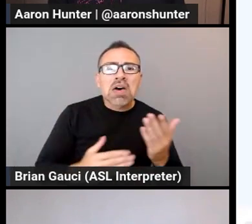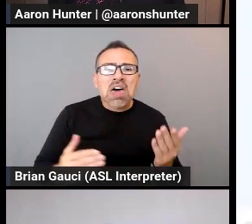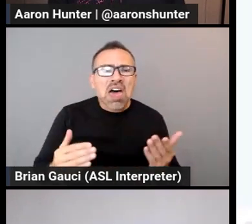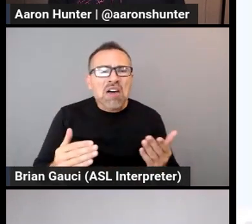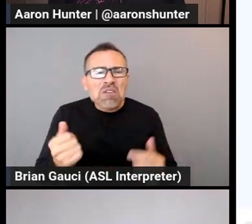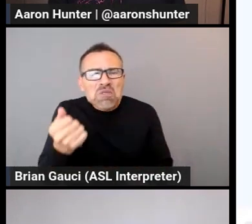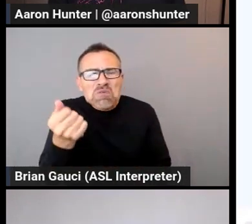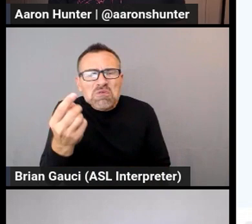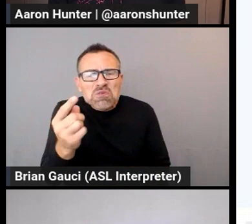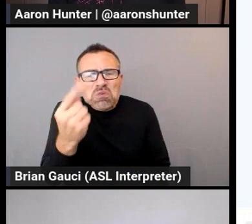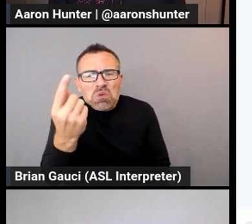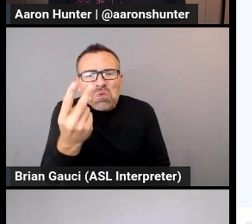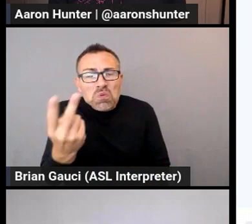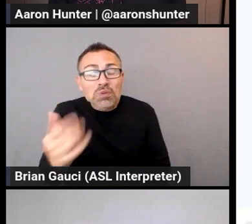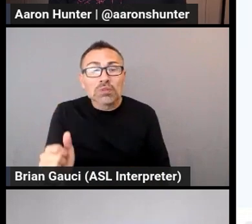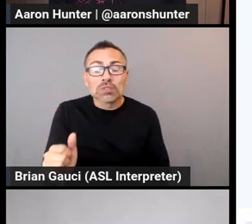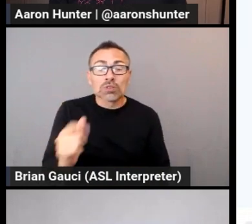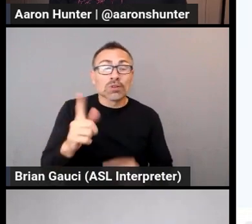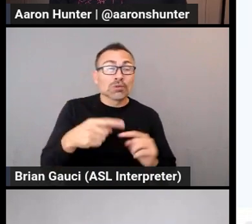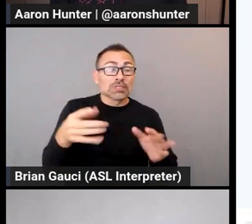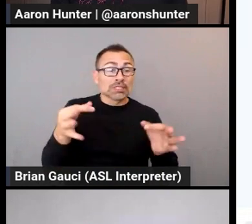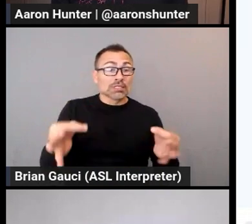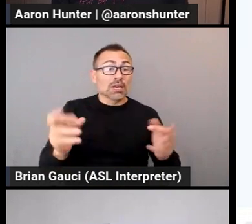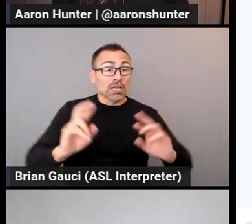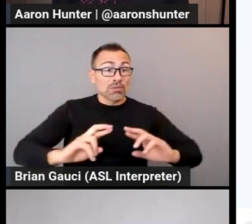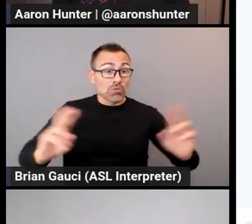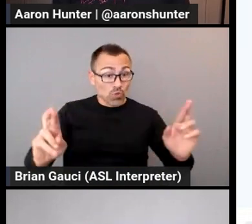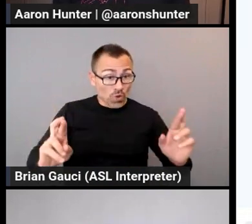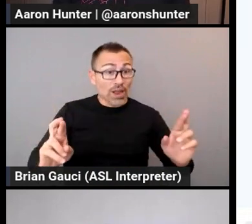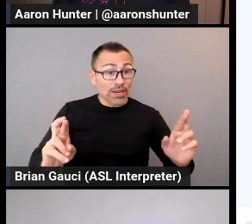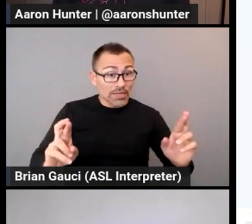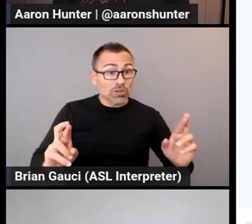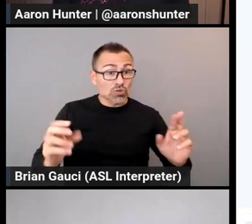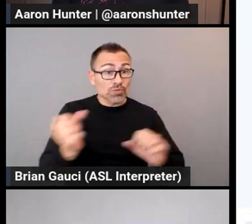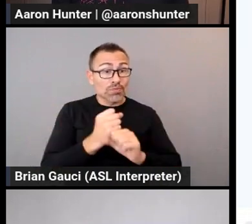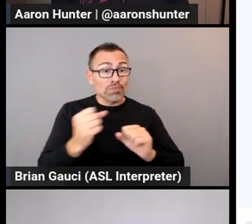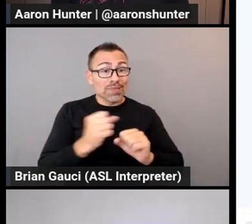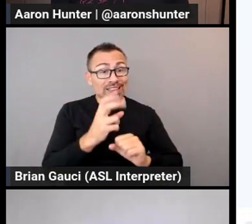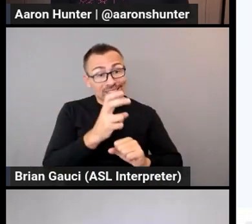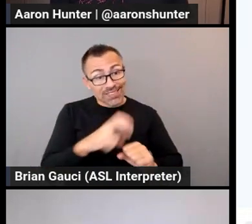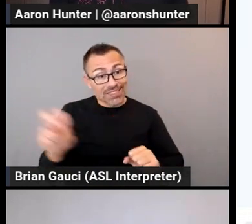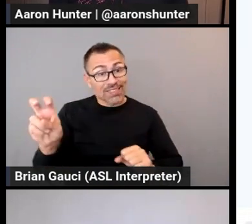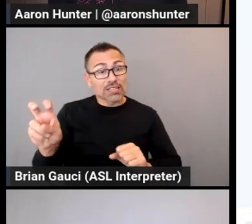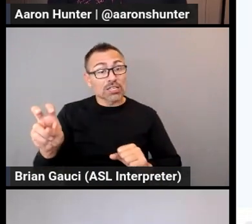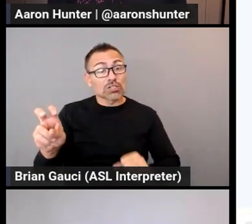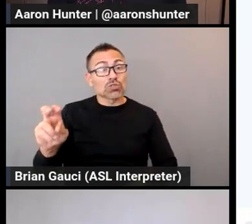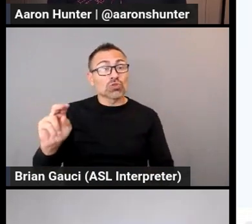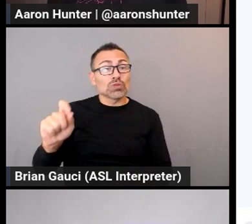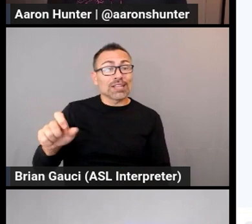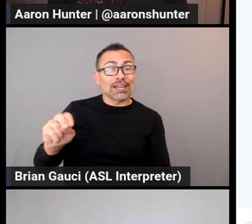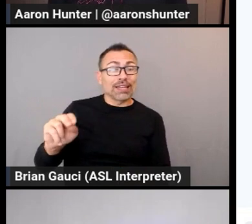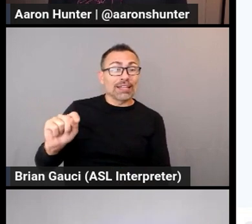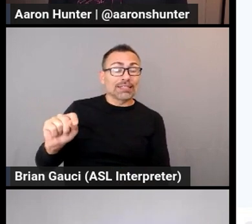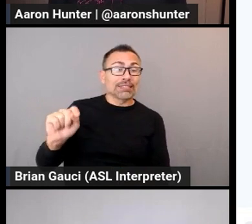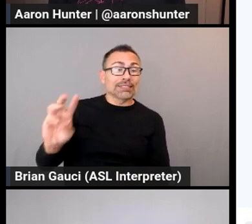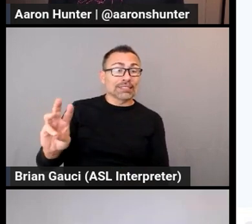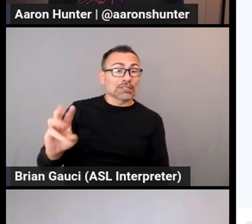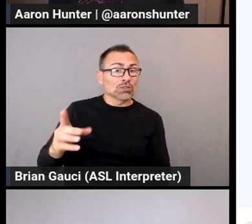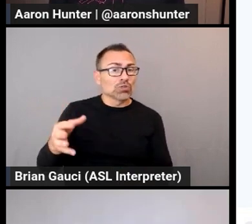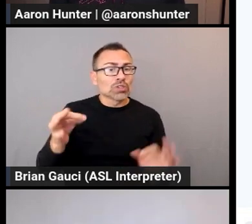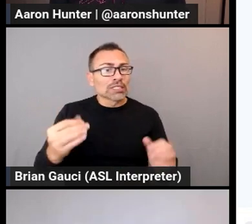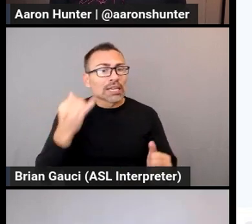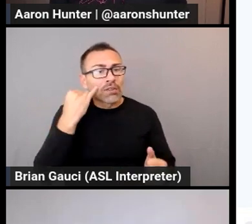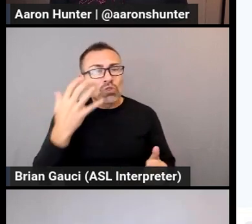when you actually decide, I'm ready to make that porting and make that change to .NET 6, you can decide whether you want to